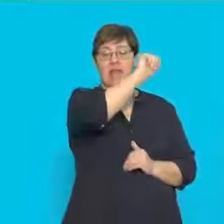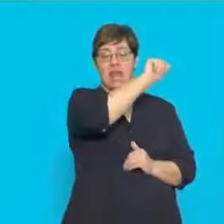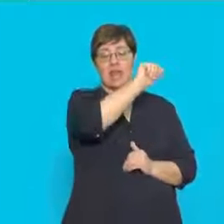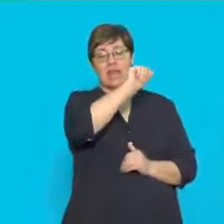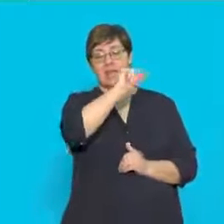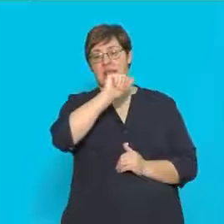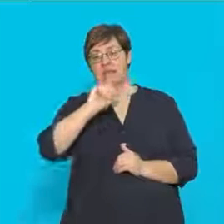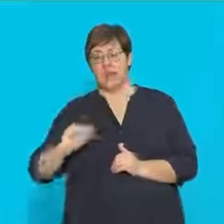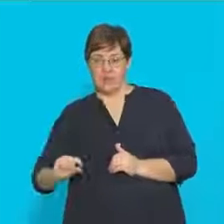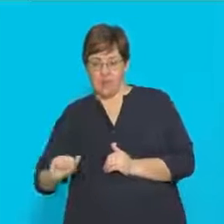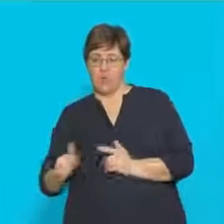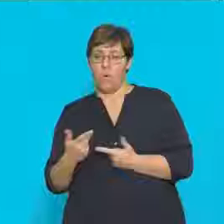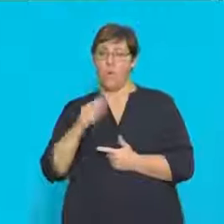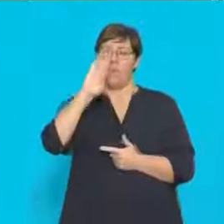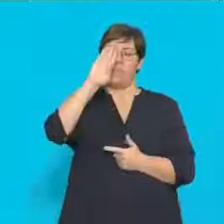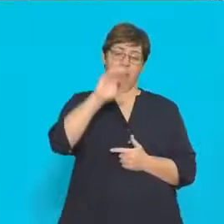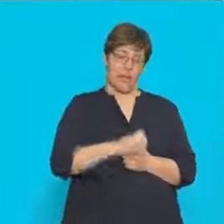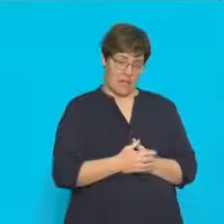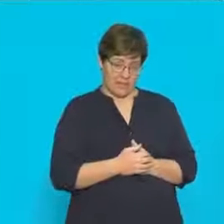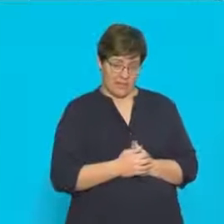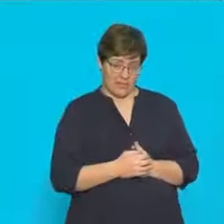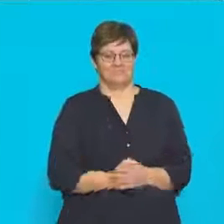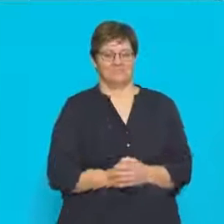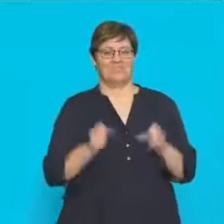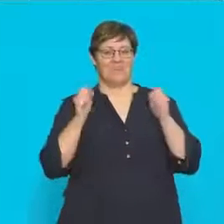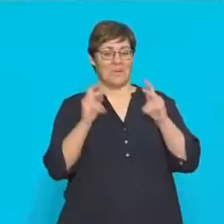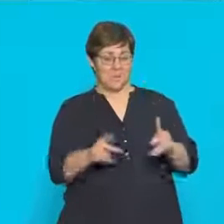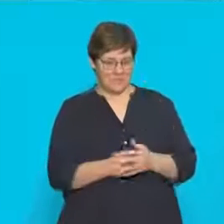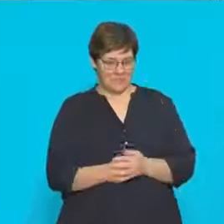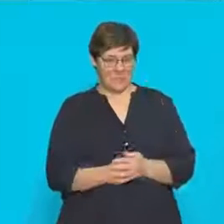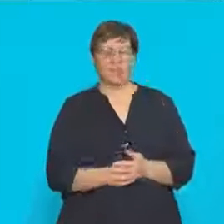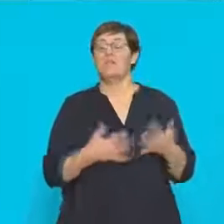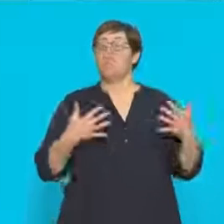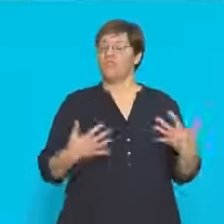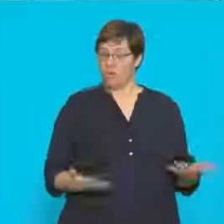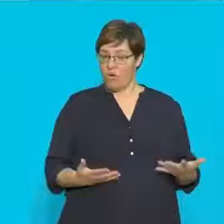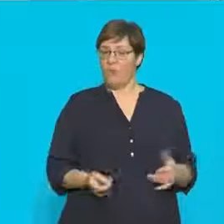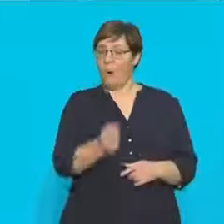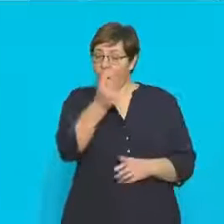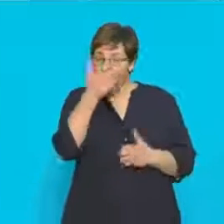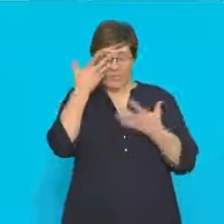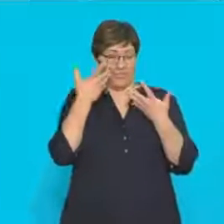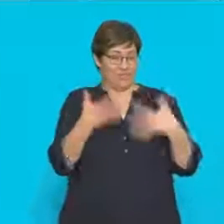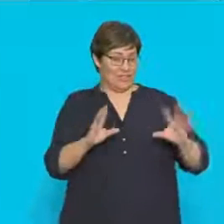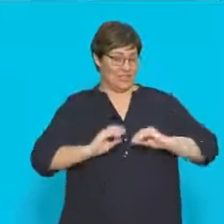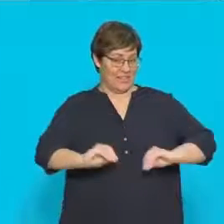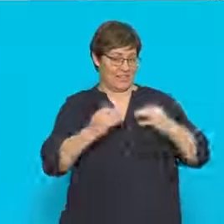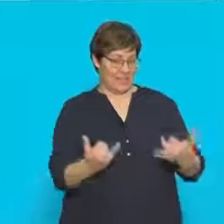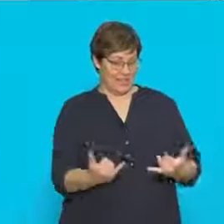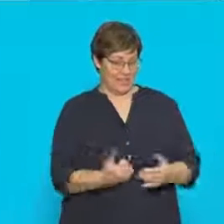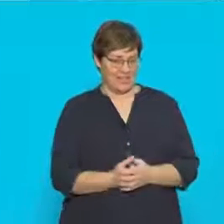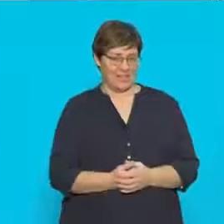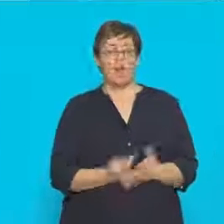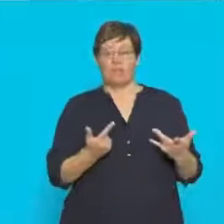pair along with it. Okay, so we've almost reached the end of our lesson for today, where we dealt with the sine